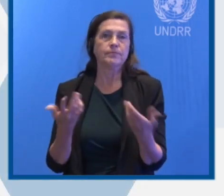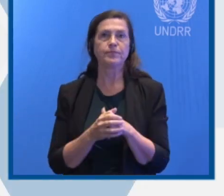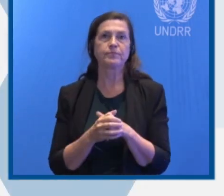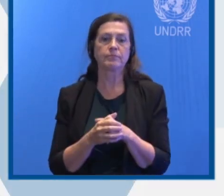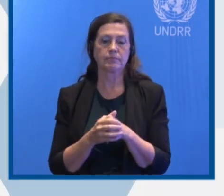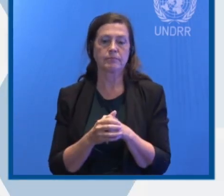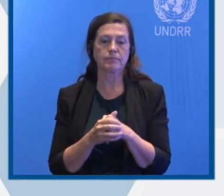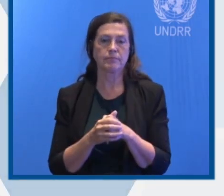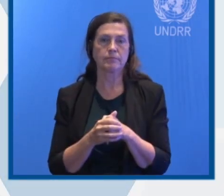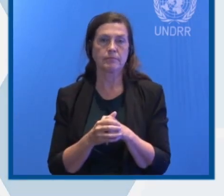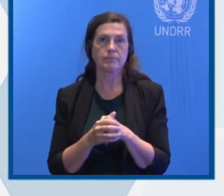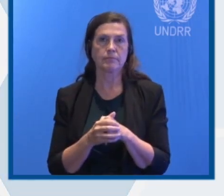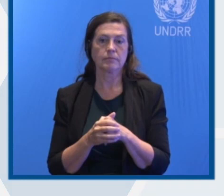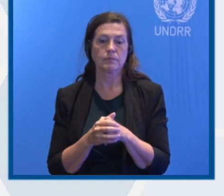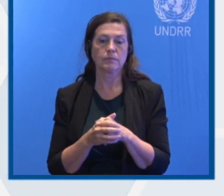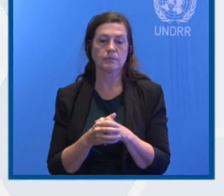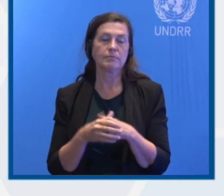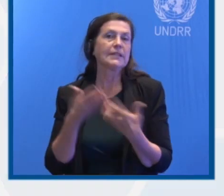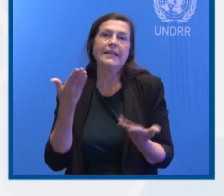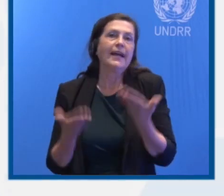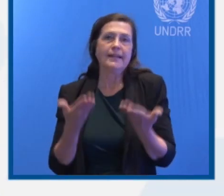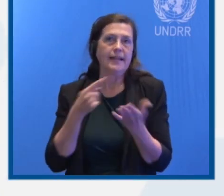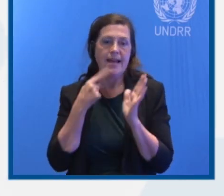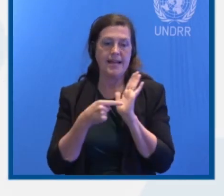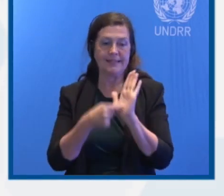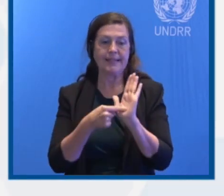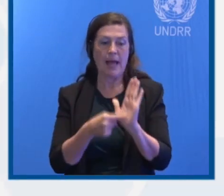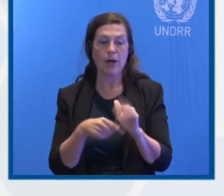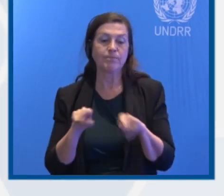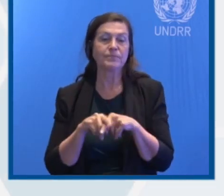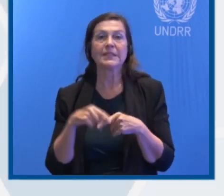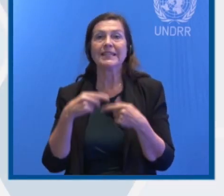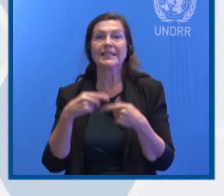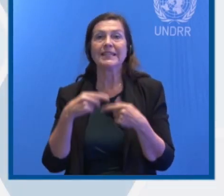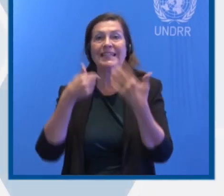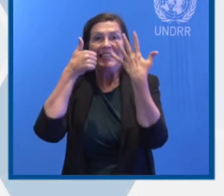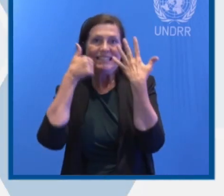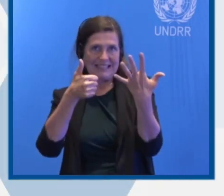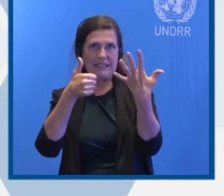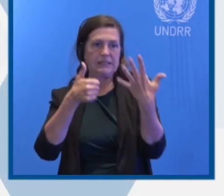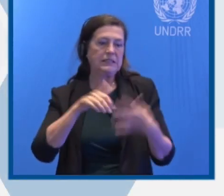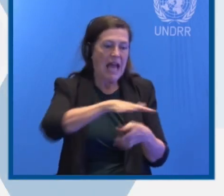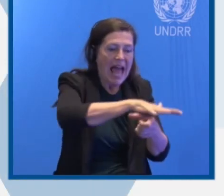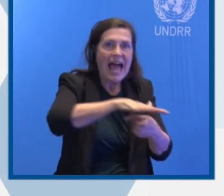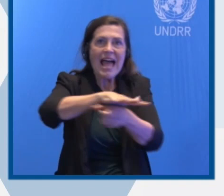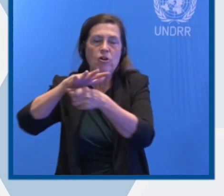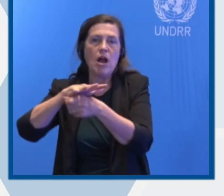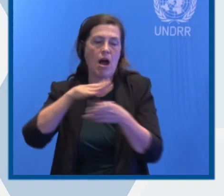areas of security are fully implemented. Those consist of ensuring physical,